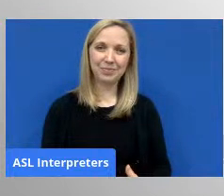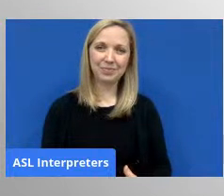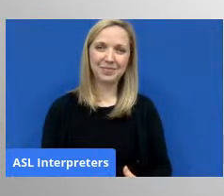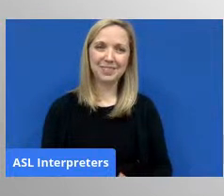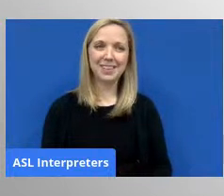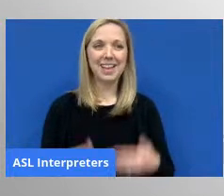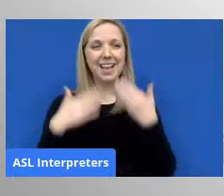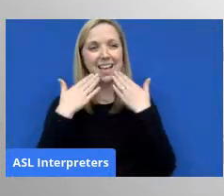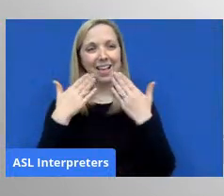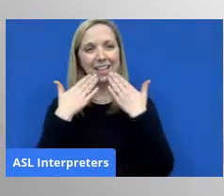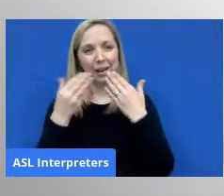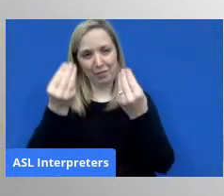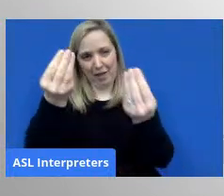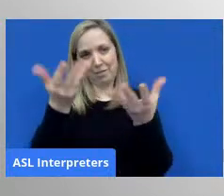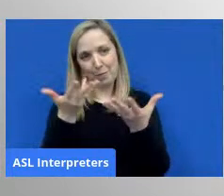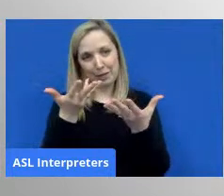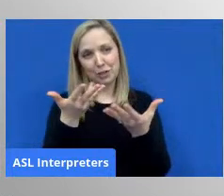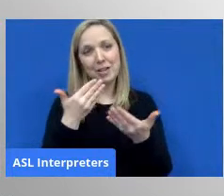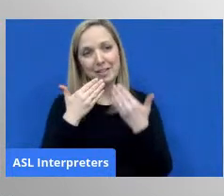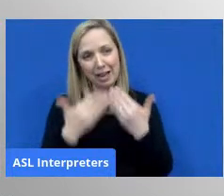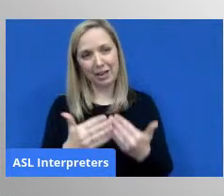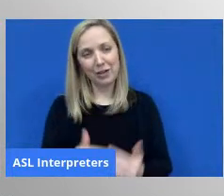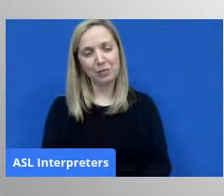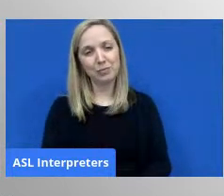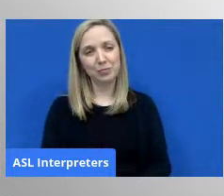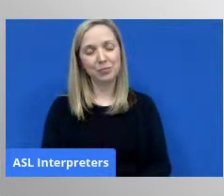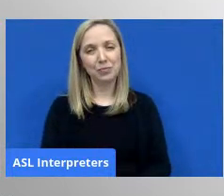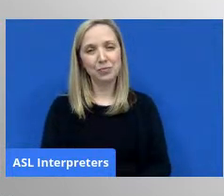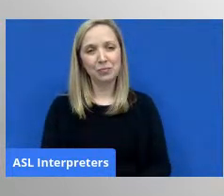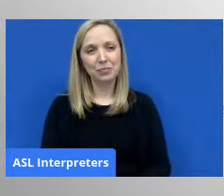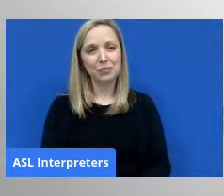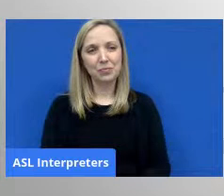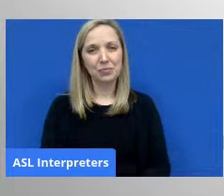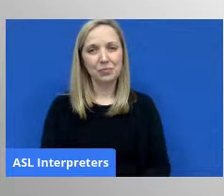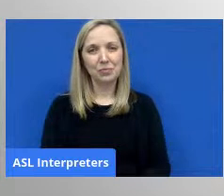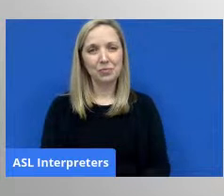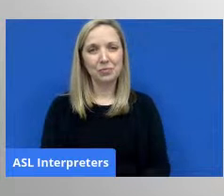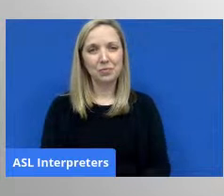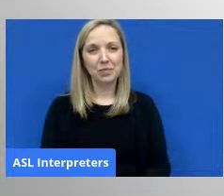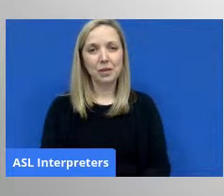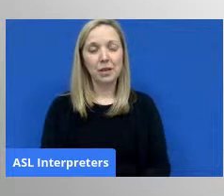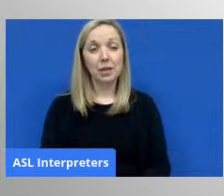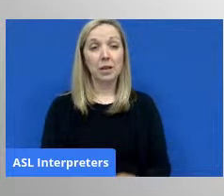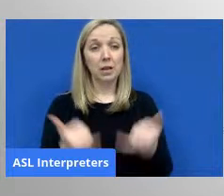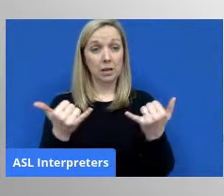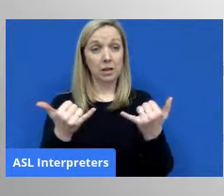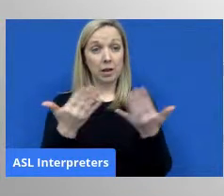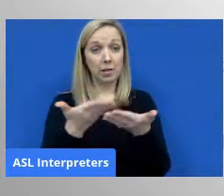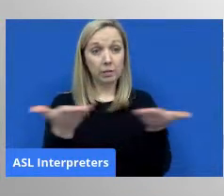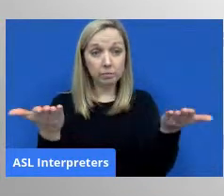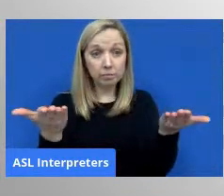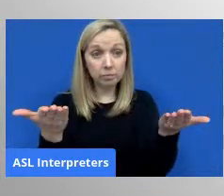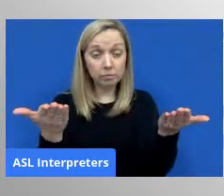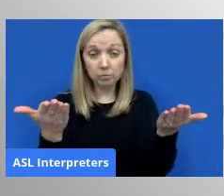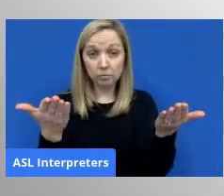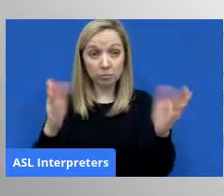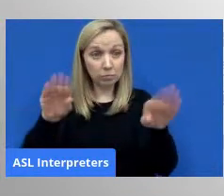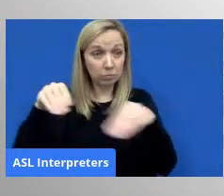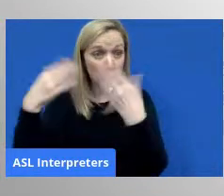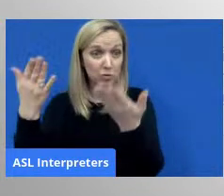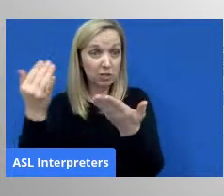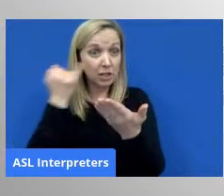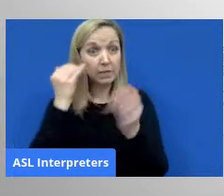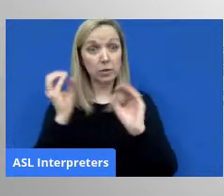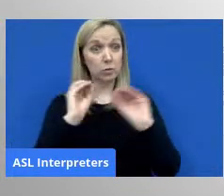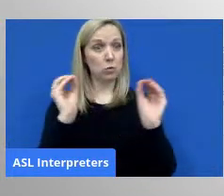Thank you for that information and that overview. The floor is open. If there are not any additional